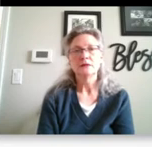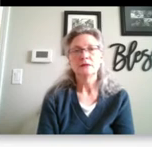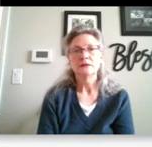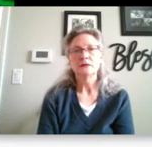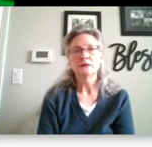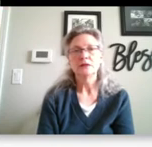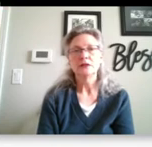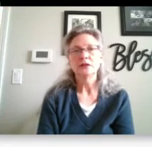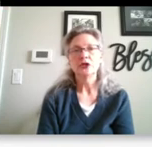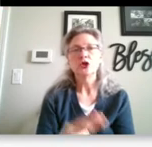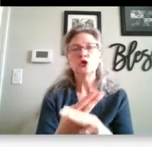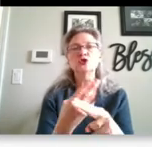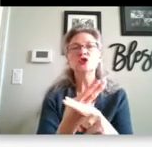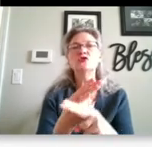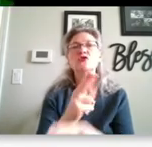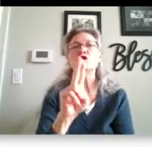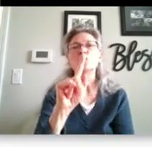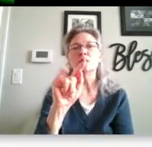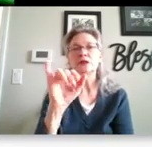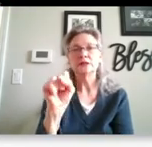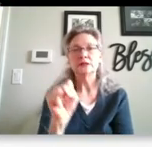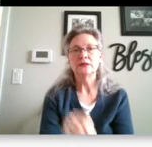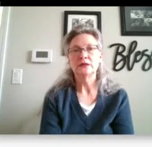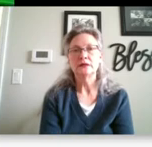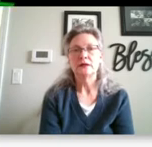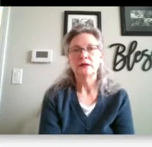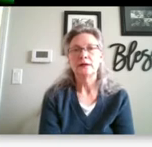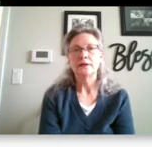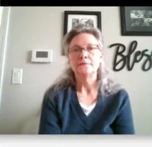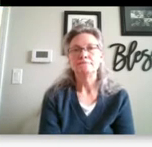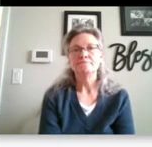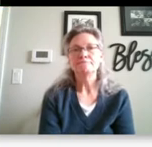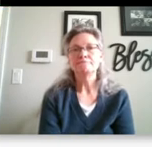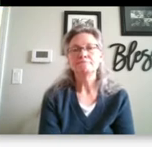usually is for units, and we're going to kind of leave that blank right now because